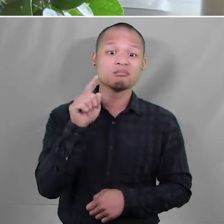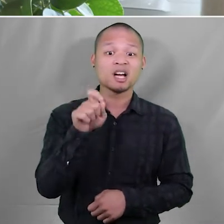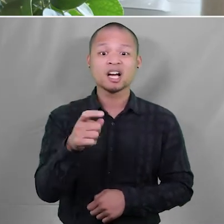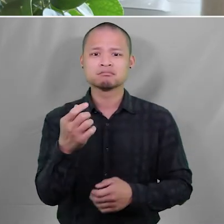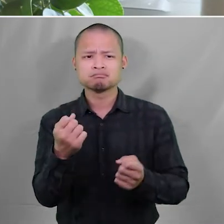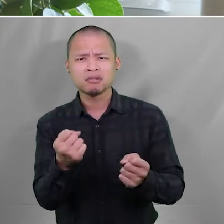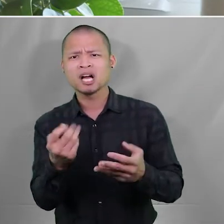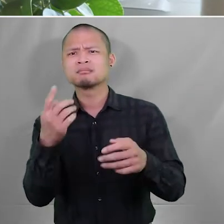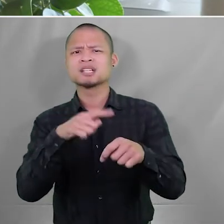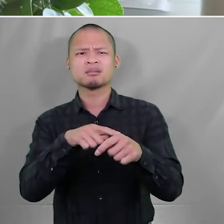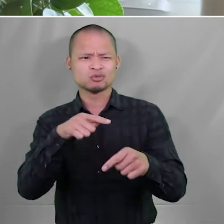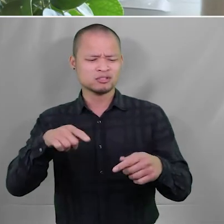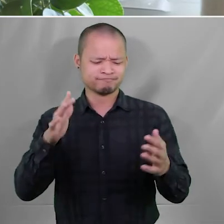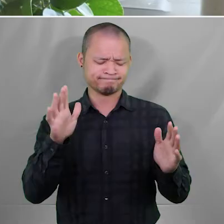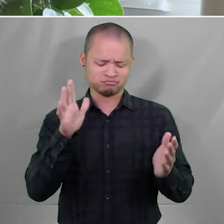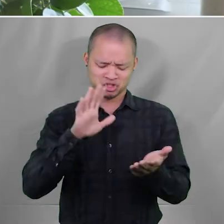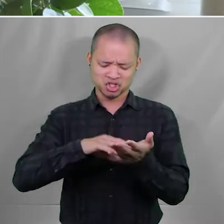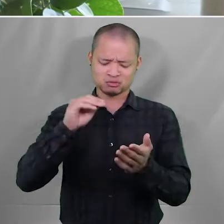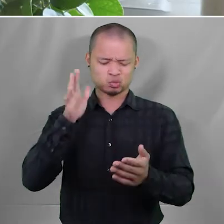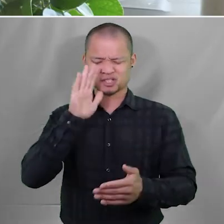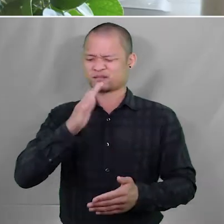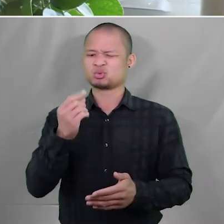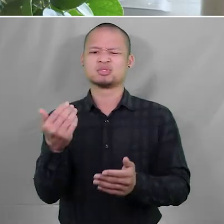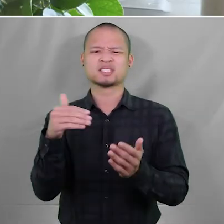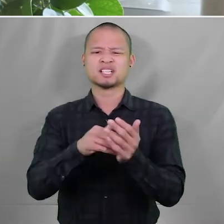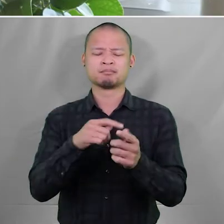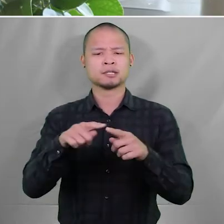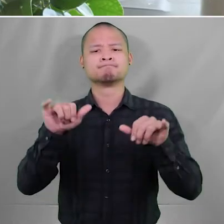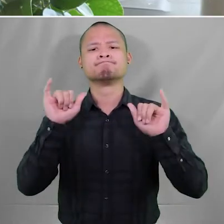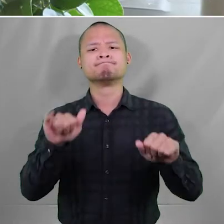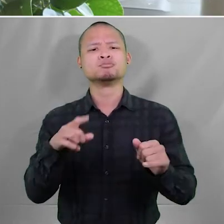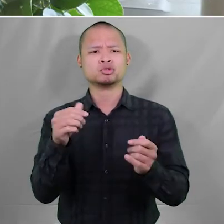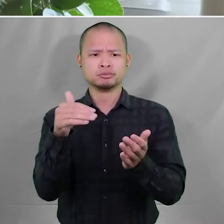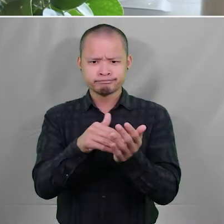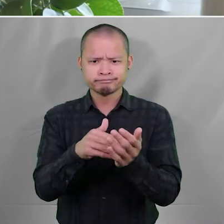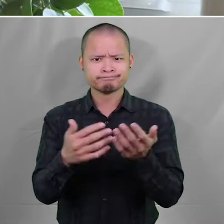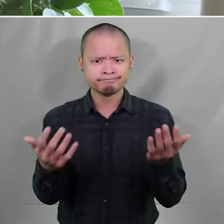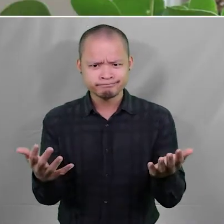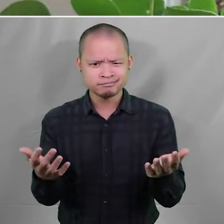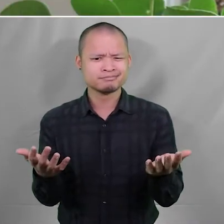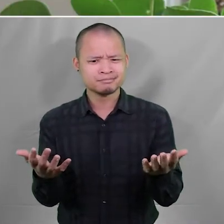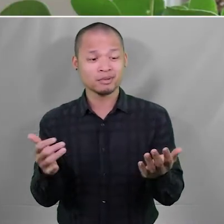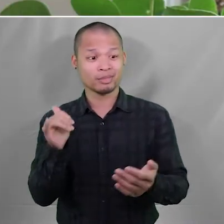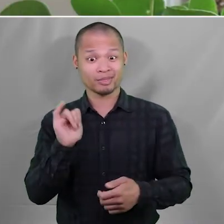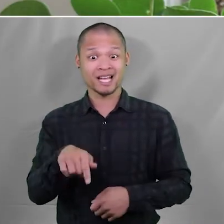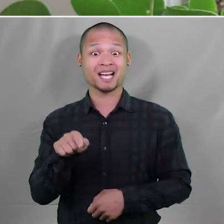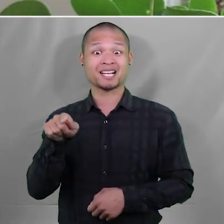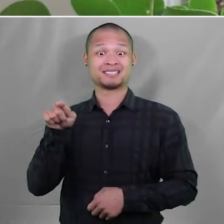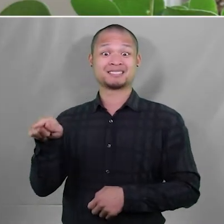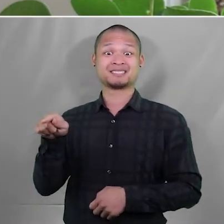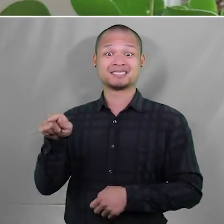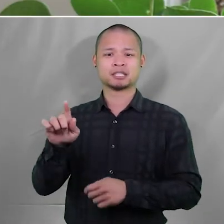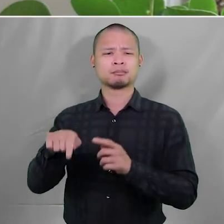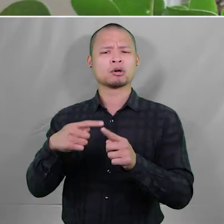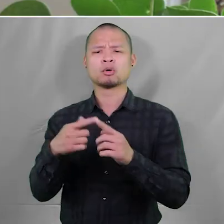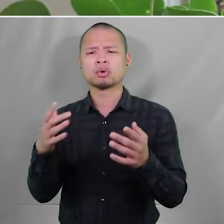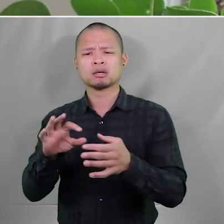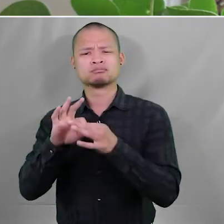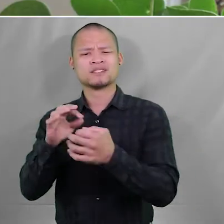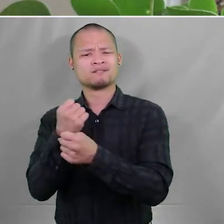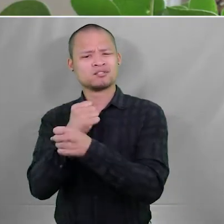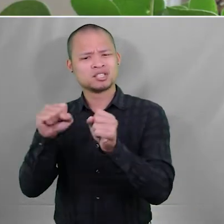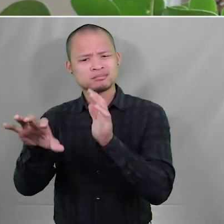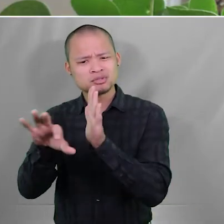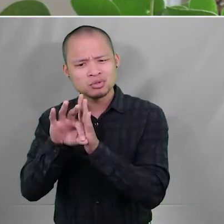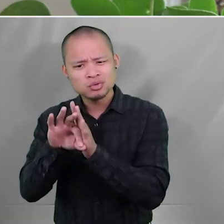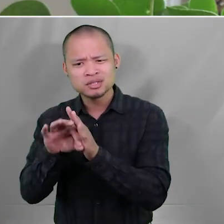you did something and said, I will never do that again, and yet you did it again? So dignity of risk is about that